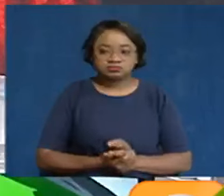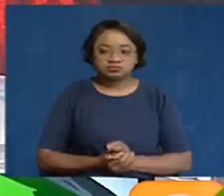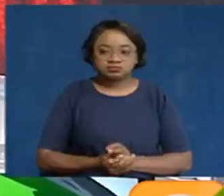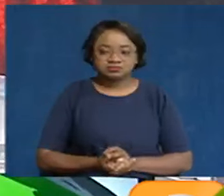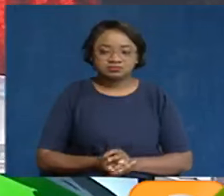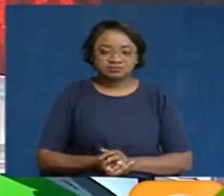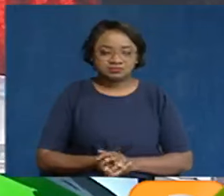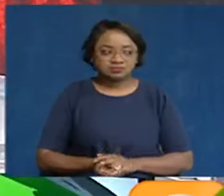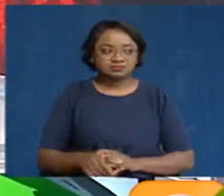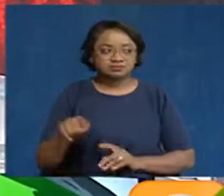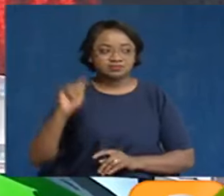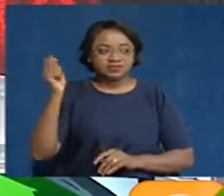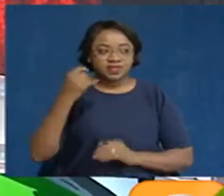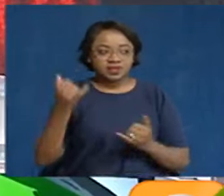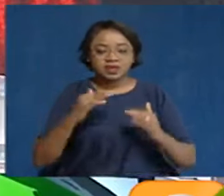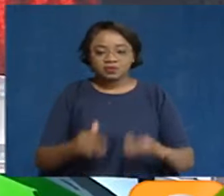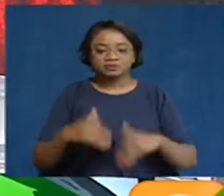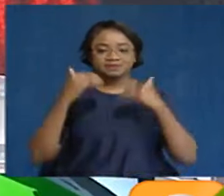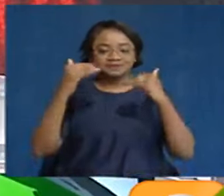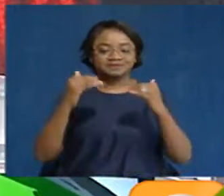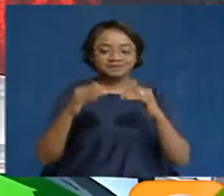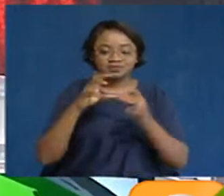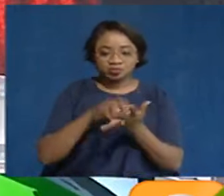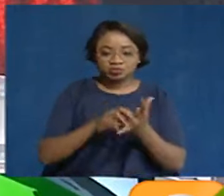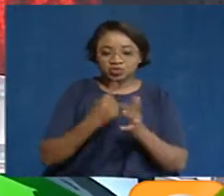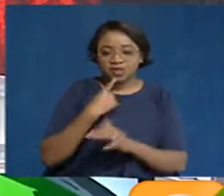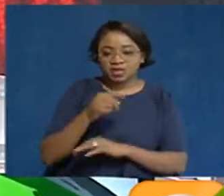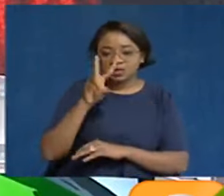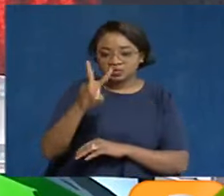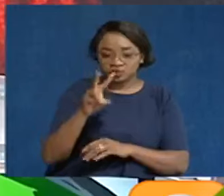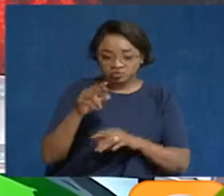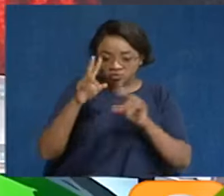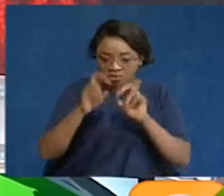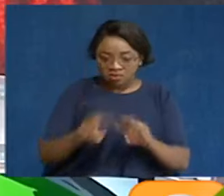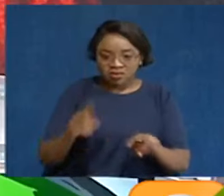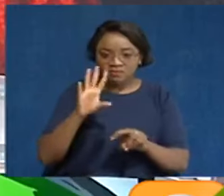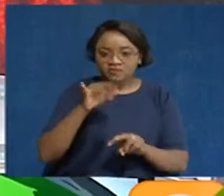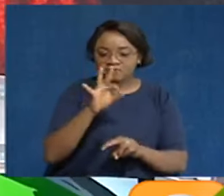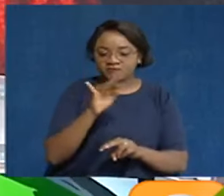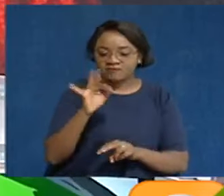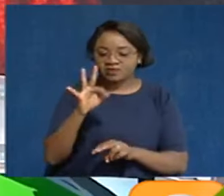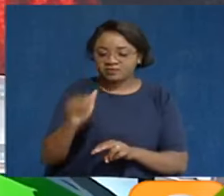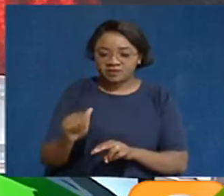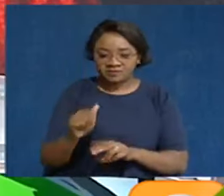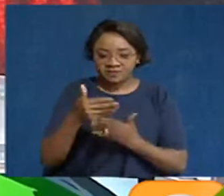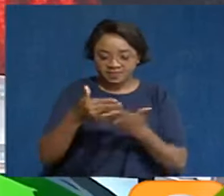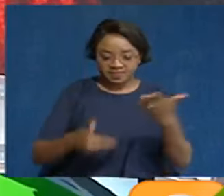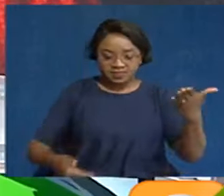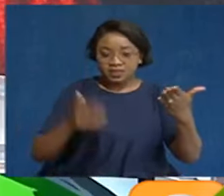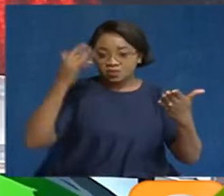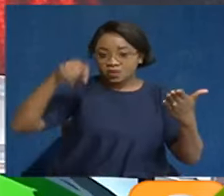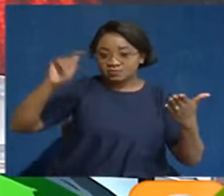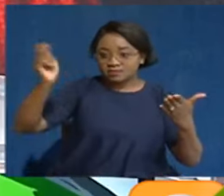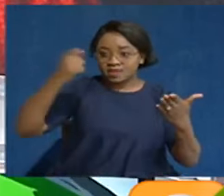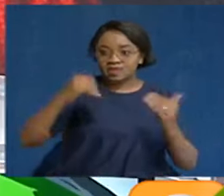Now, Kenya has moved up 6 places to position 102 in the latest FIFA World Cup rankings released on Thursday. Kenya is among the countries that